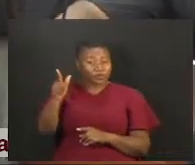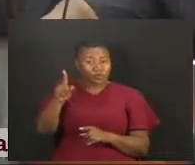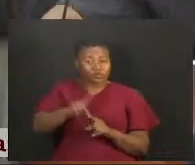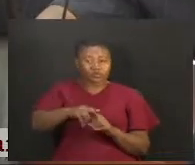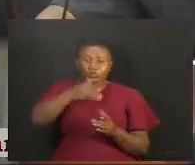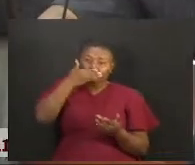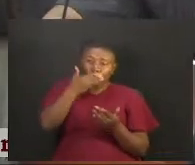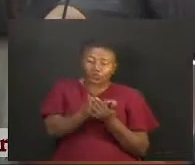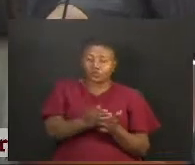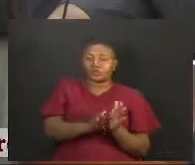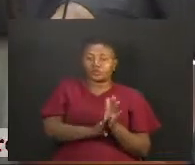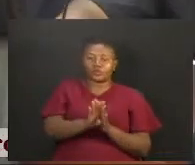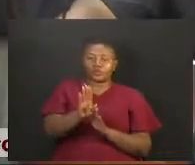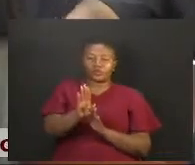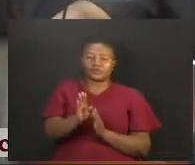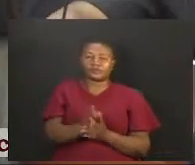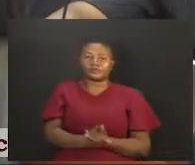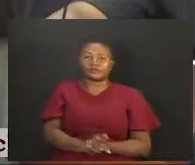Mr. Speaker,